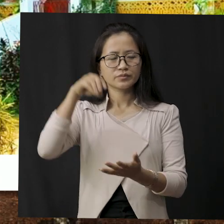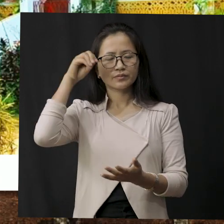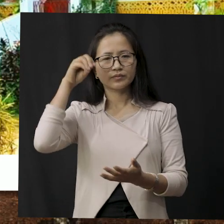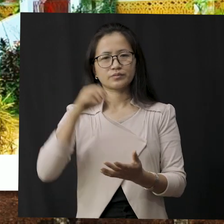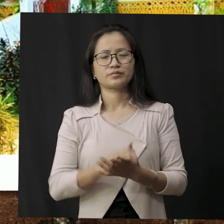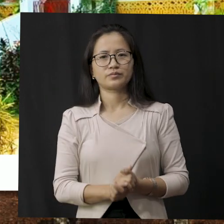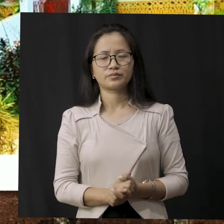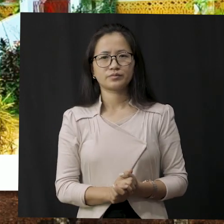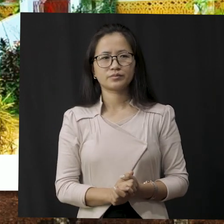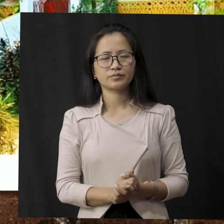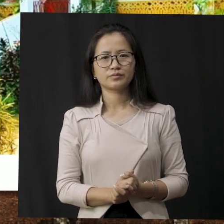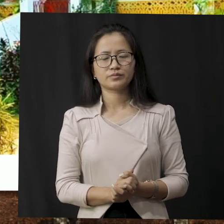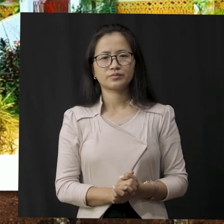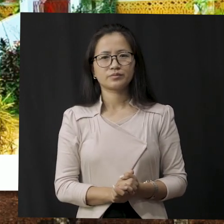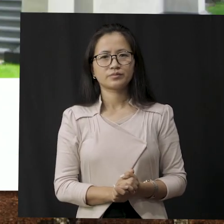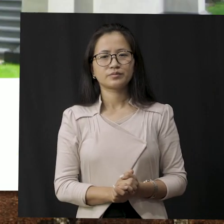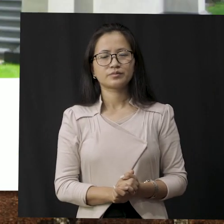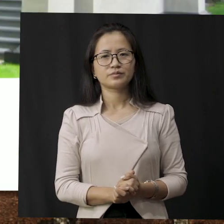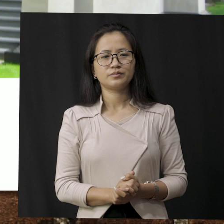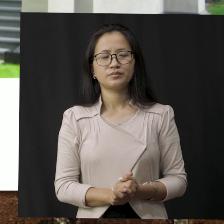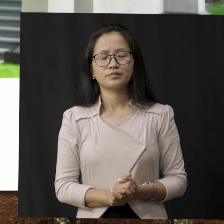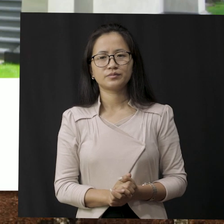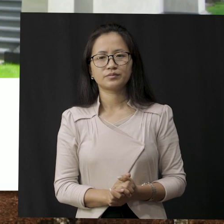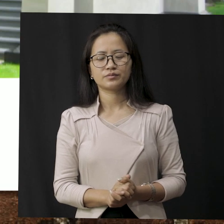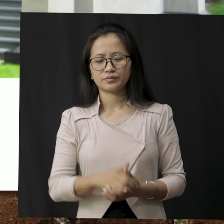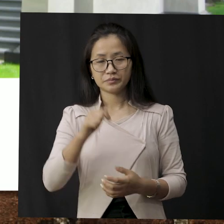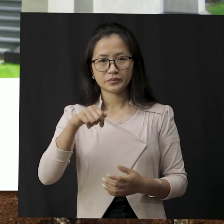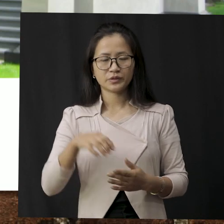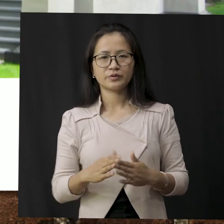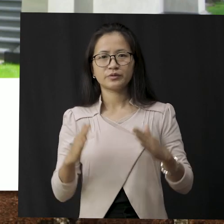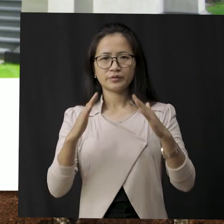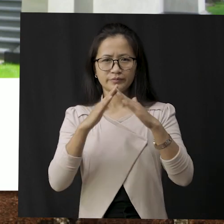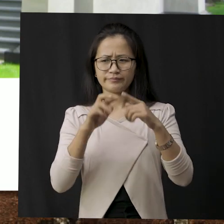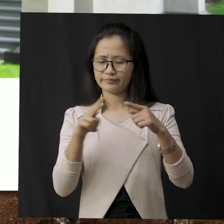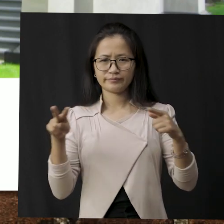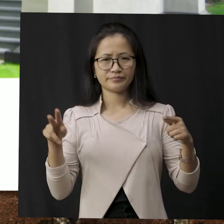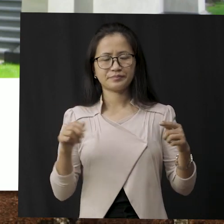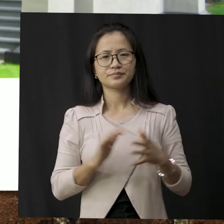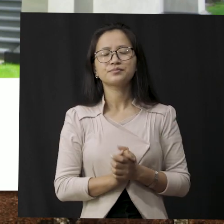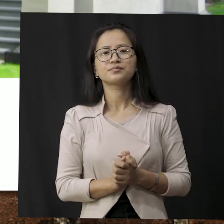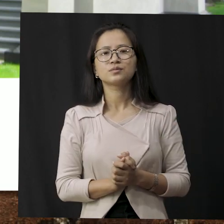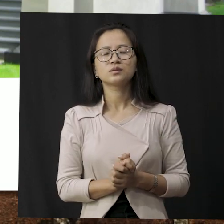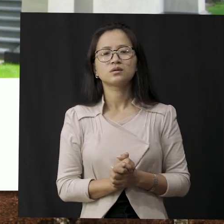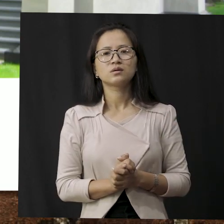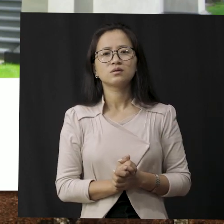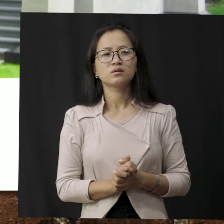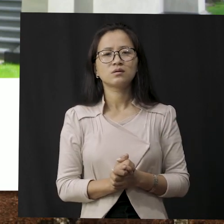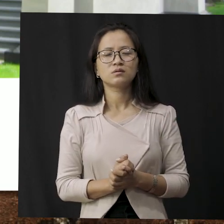we're seeing different types of houses. So these type of houses are